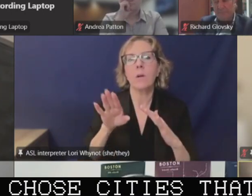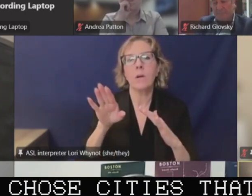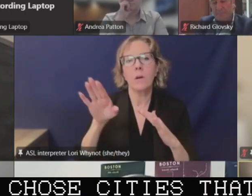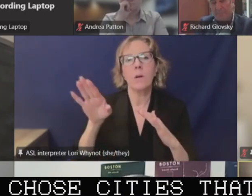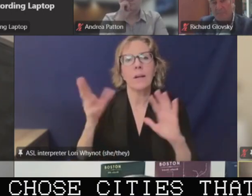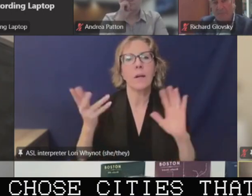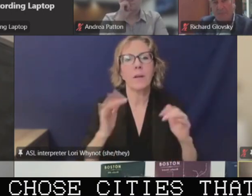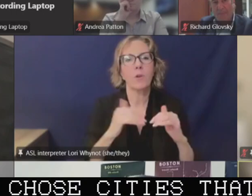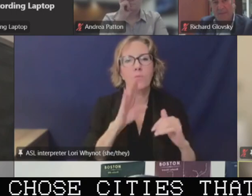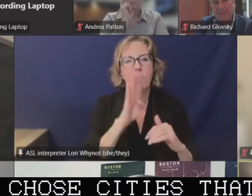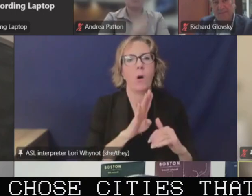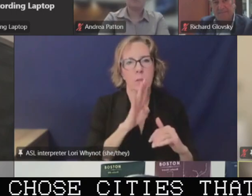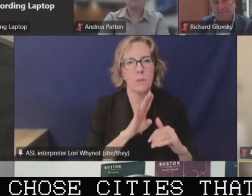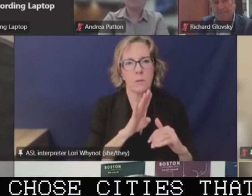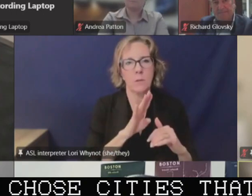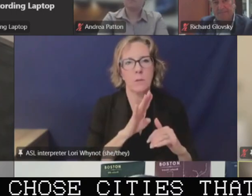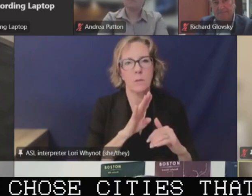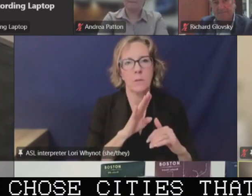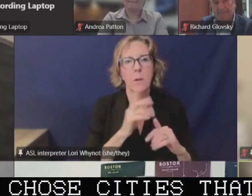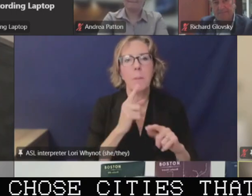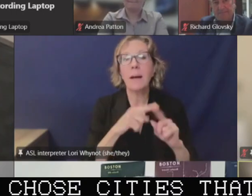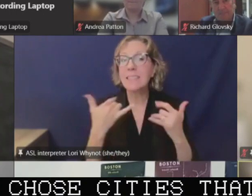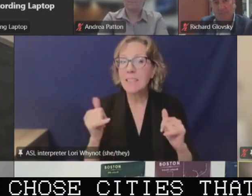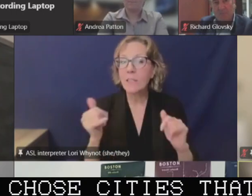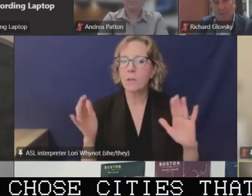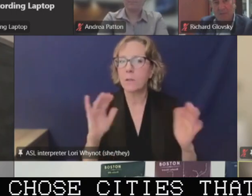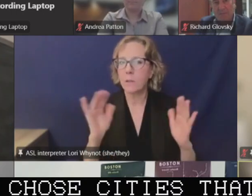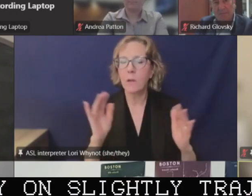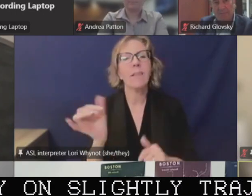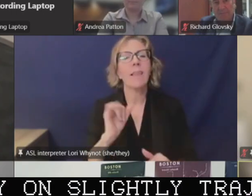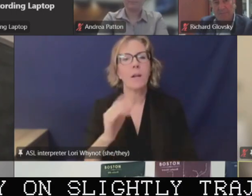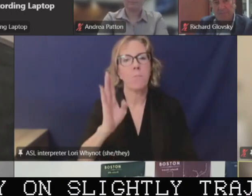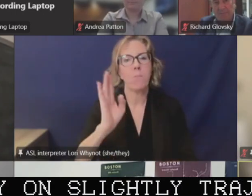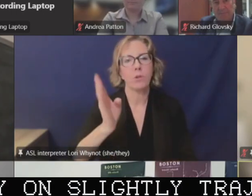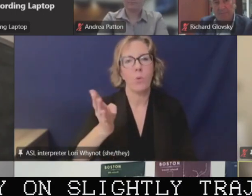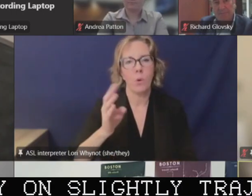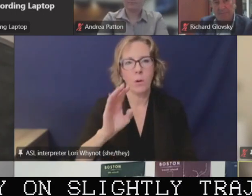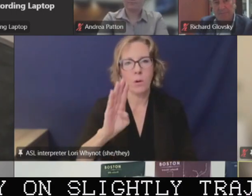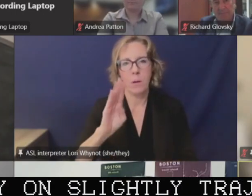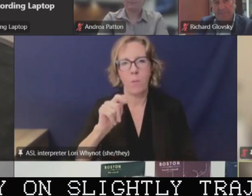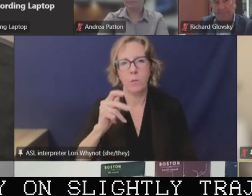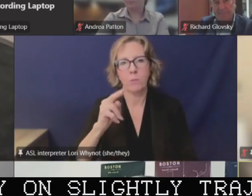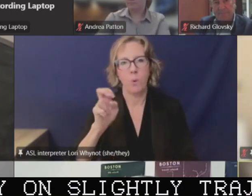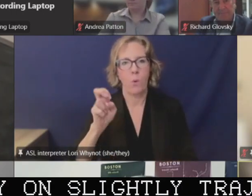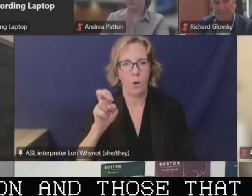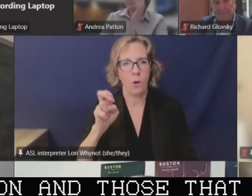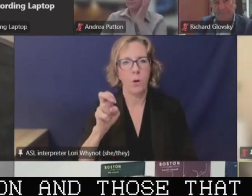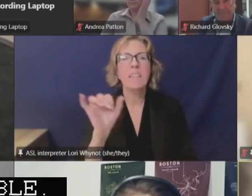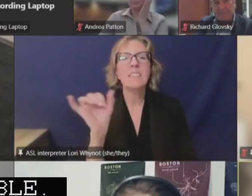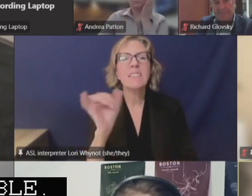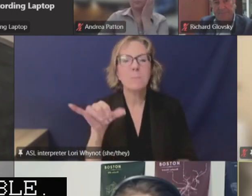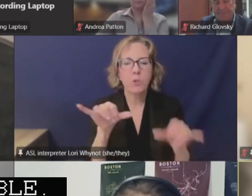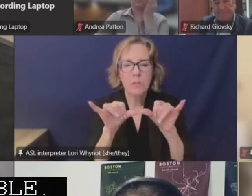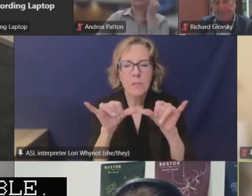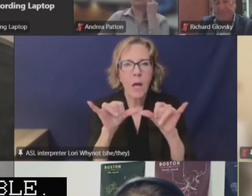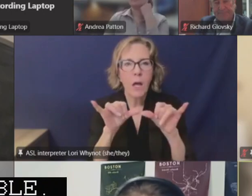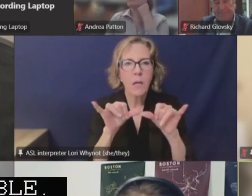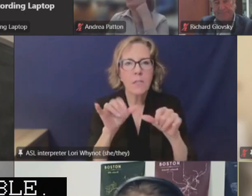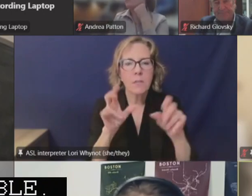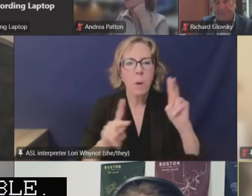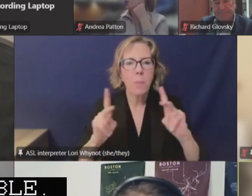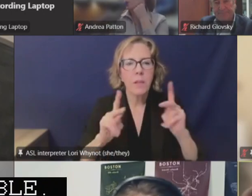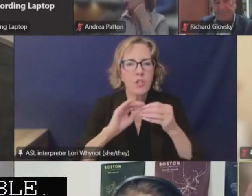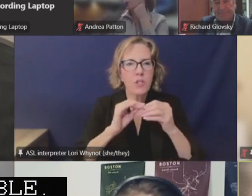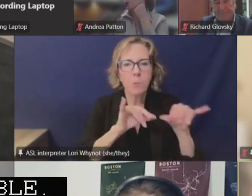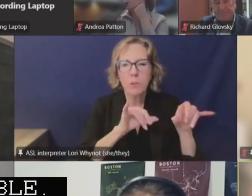comparable, right? So we had cities like Baltimore, which are similar in population size to Boston, where they're